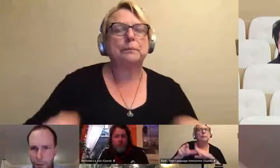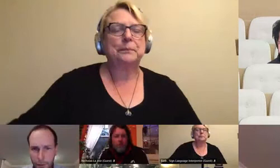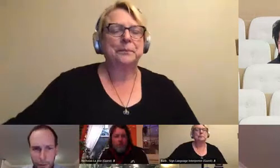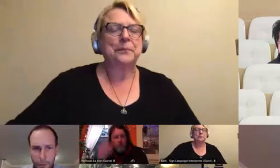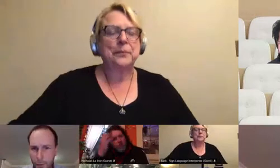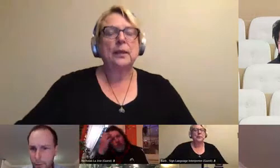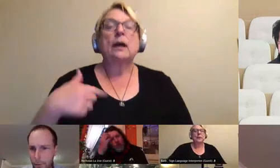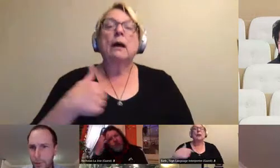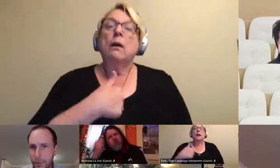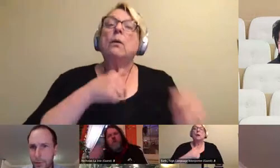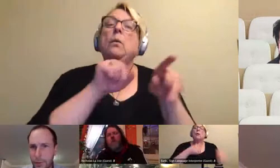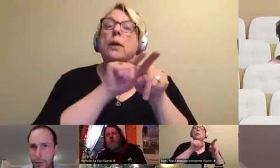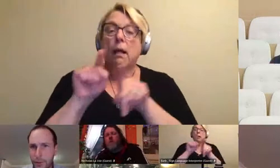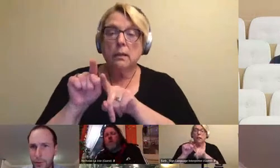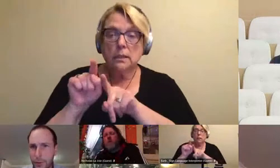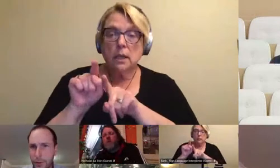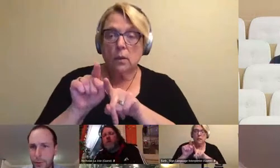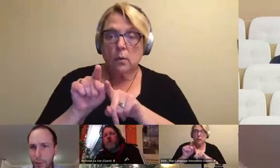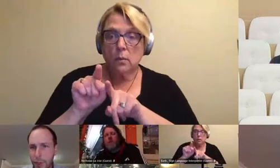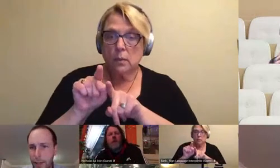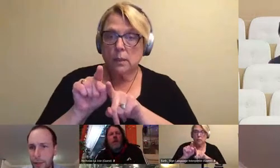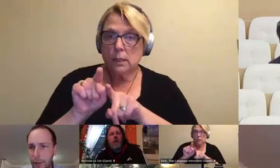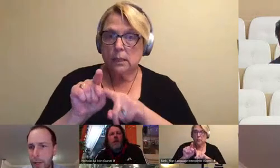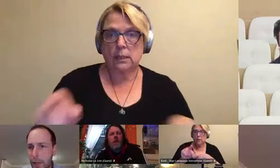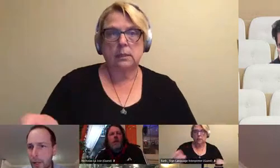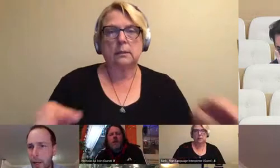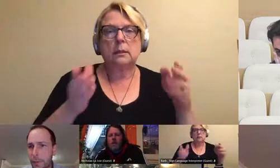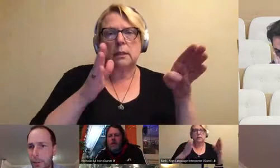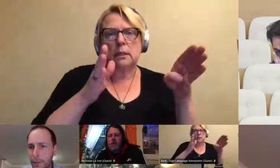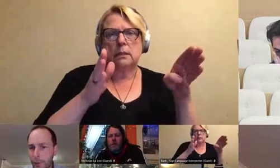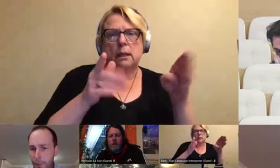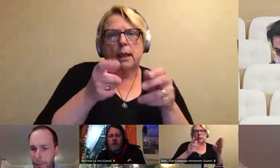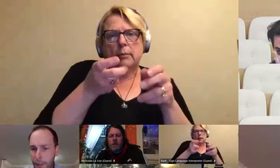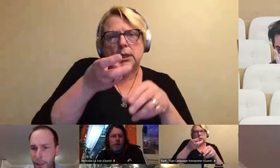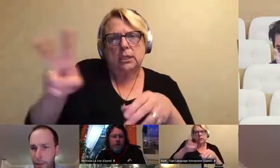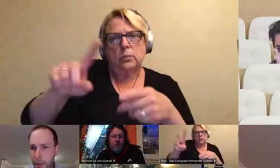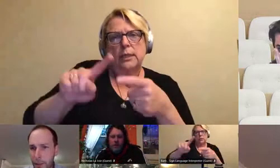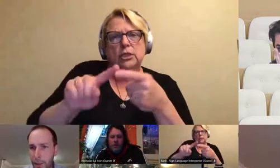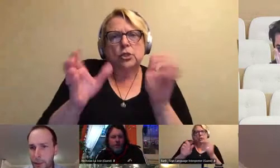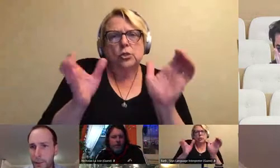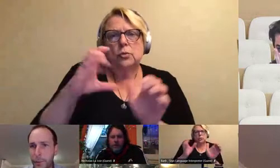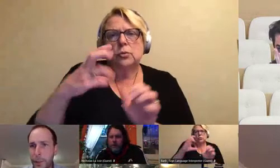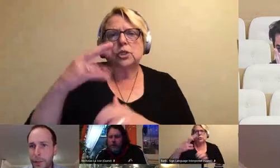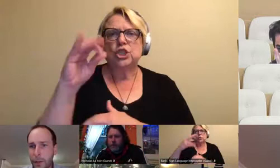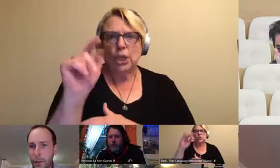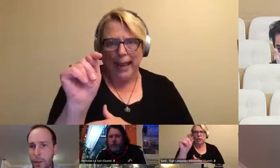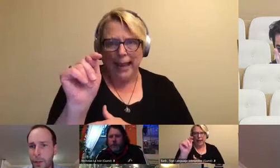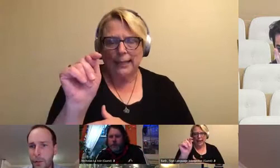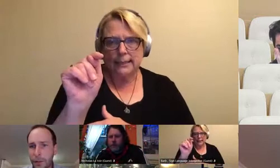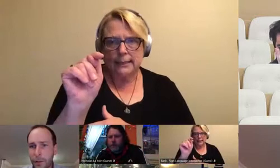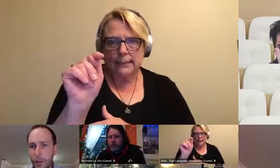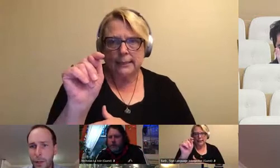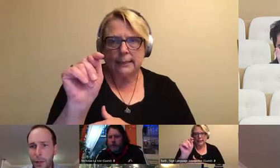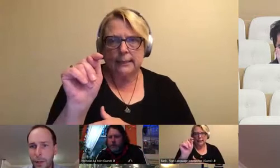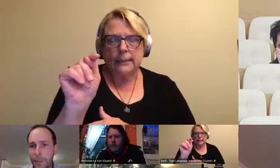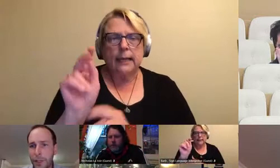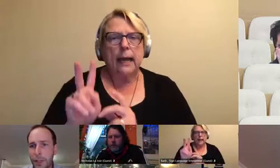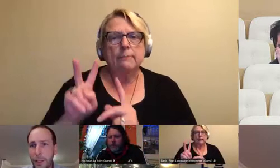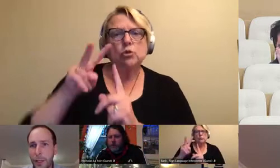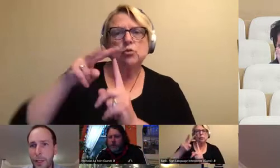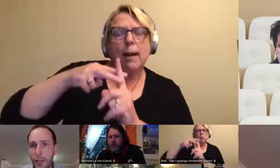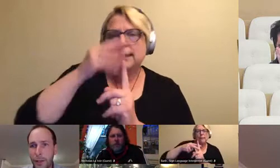We also, just going to switch over to chat here. I'm dropping in some information on